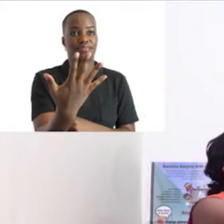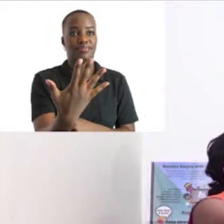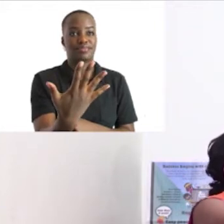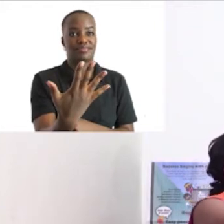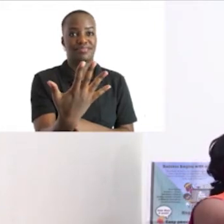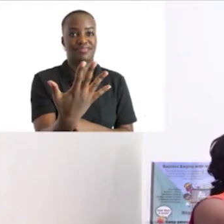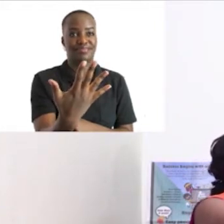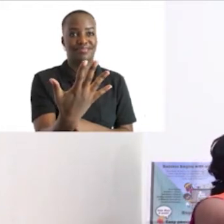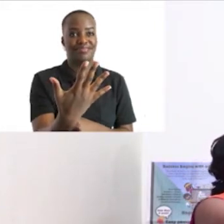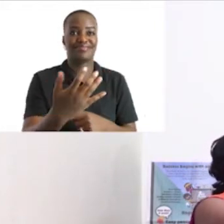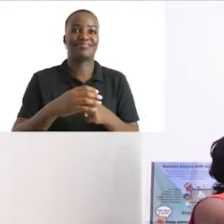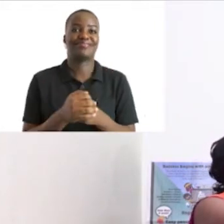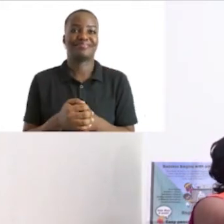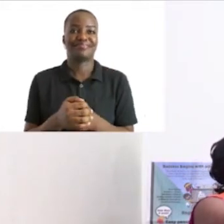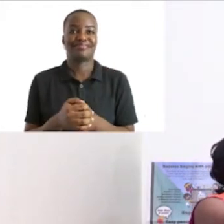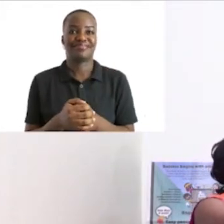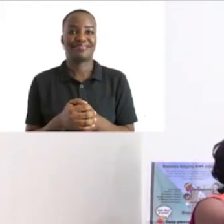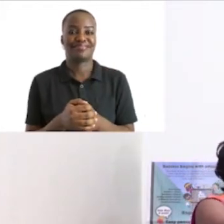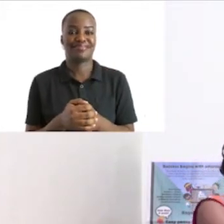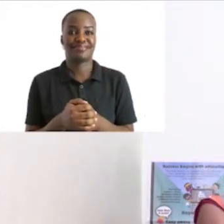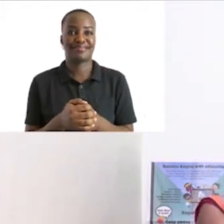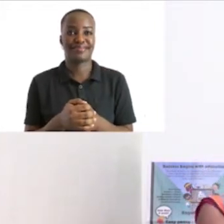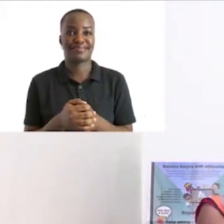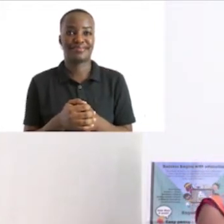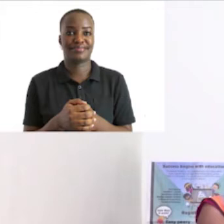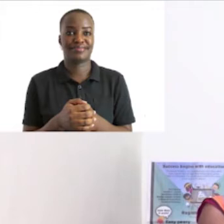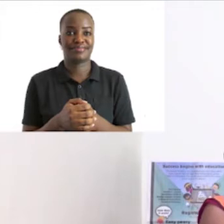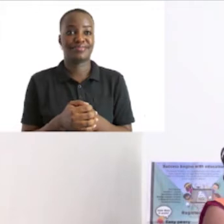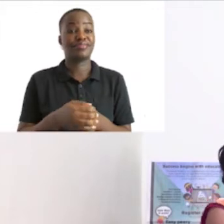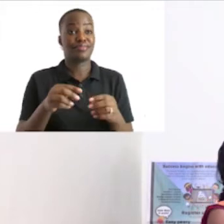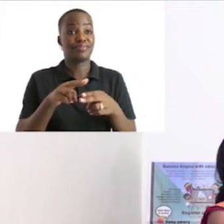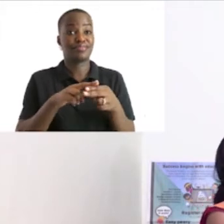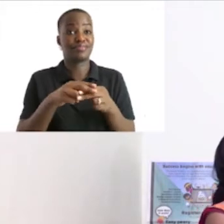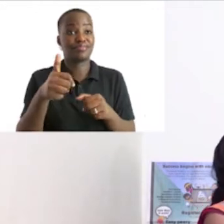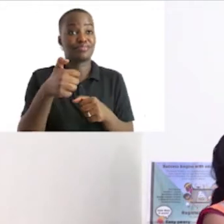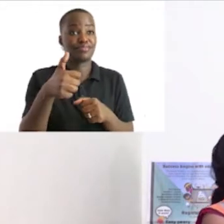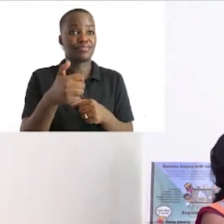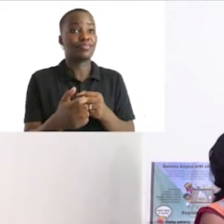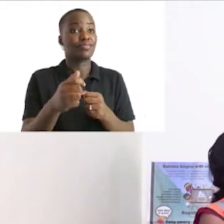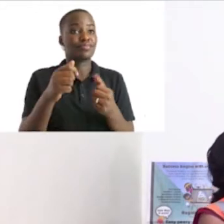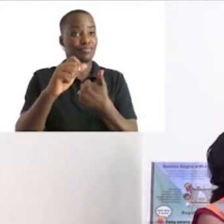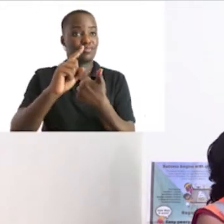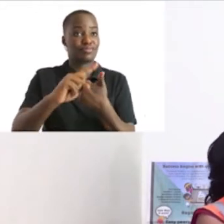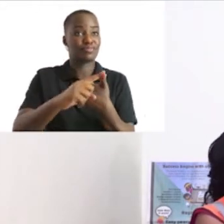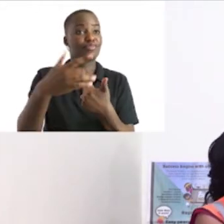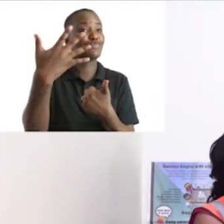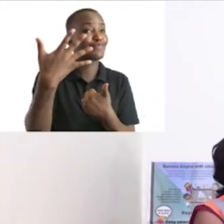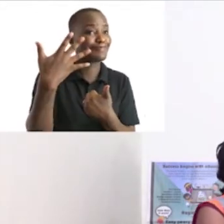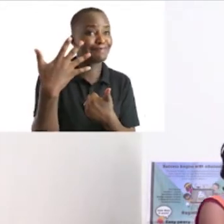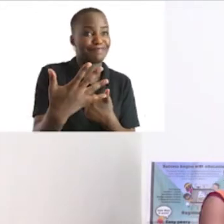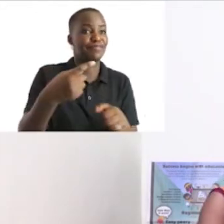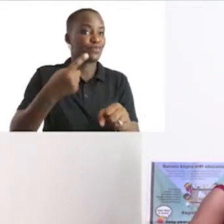and 5. So you are going to use your thumb as the 5th number all